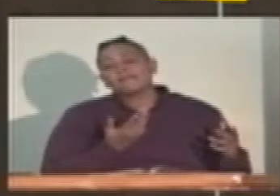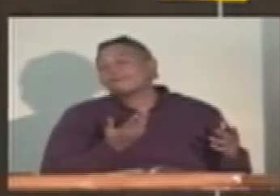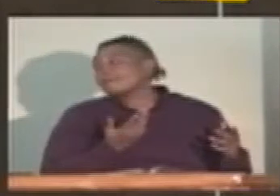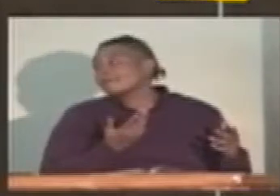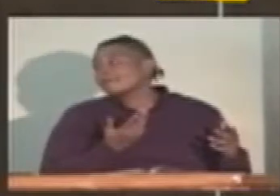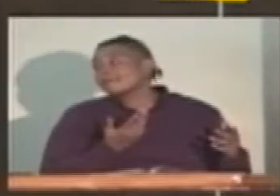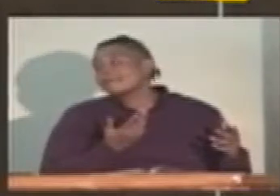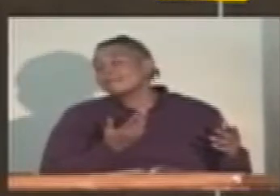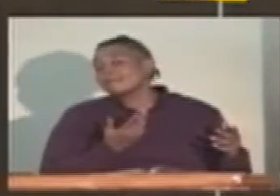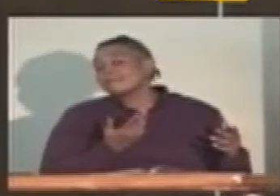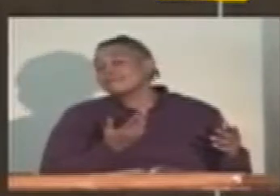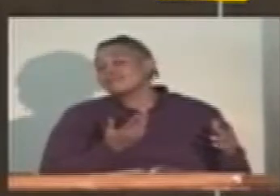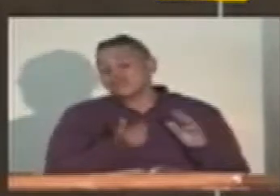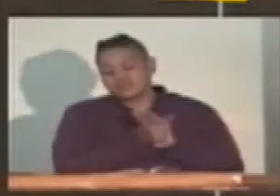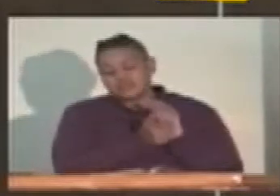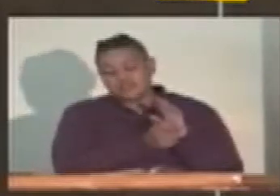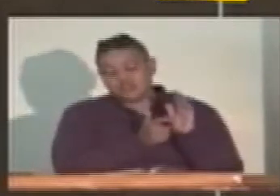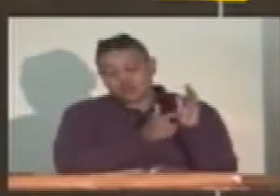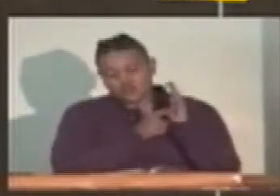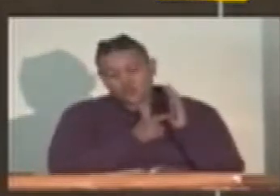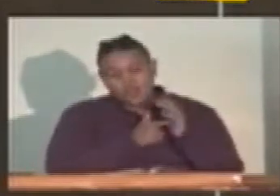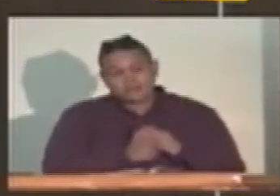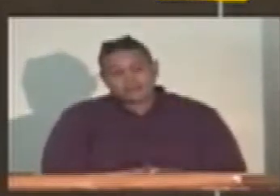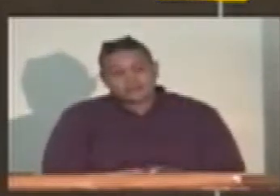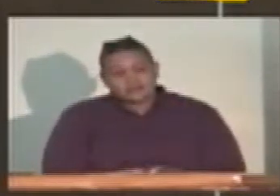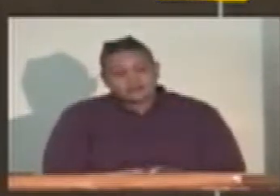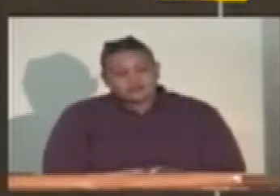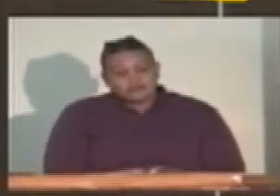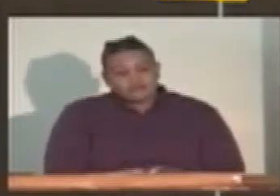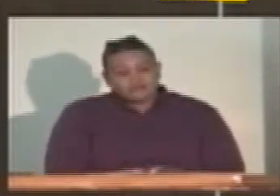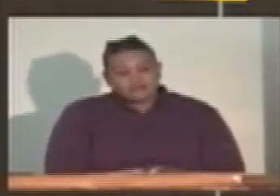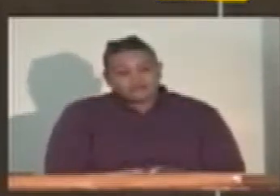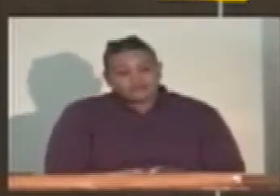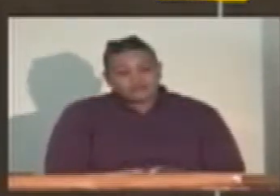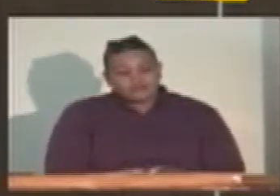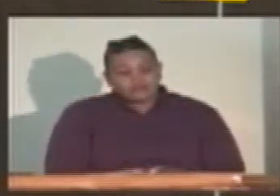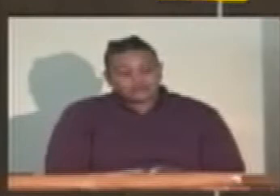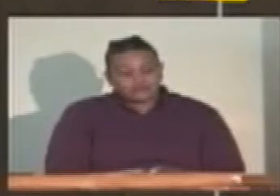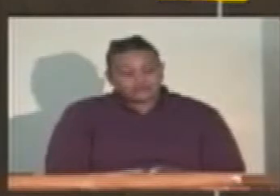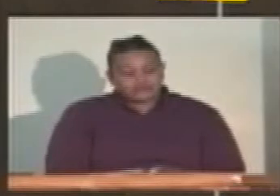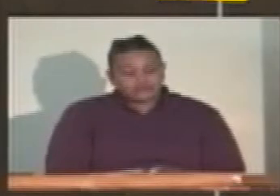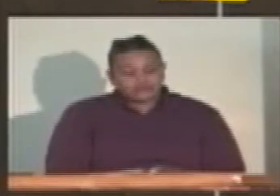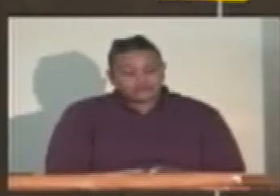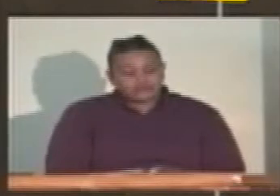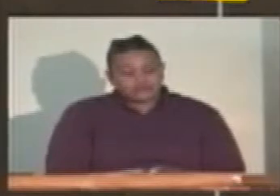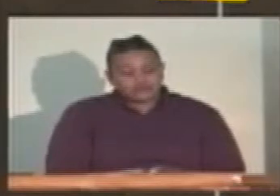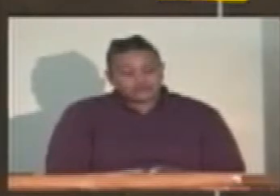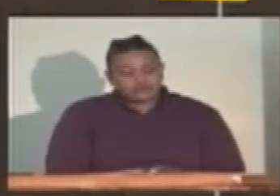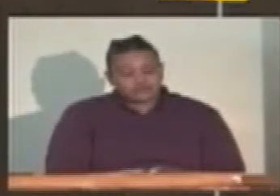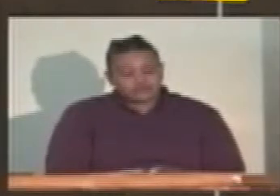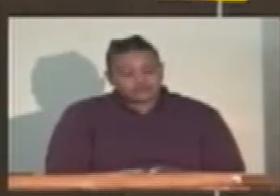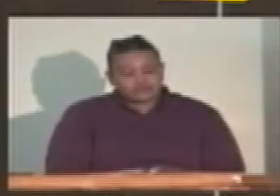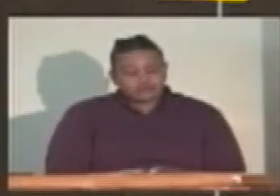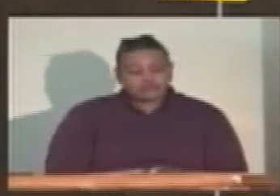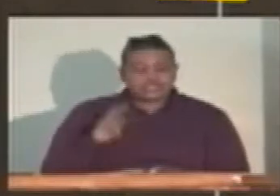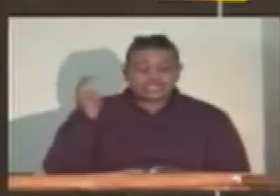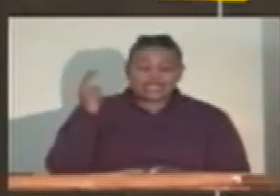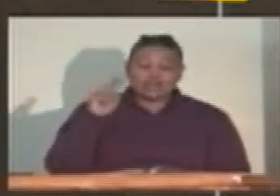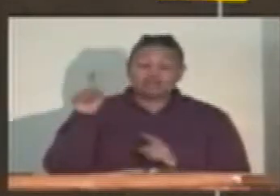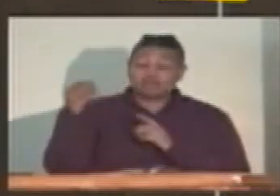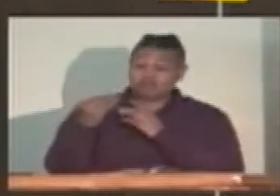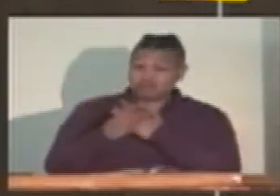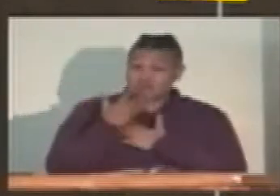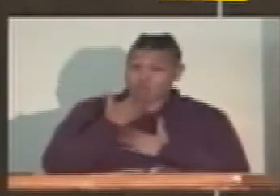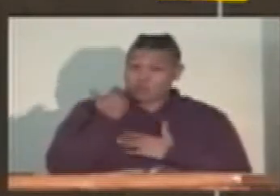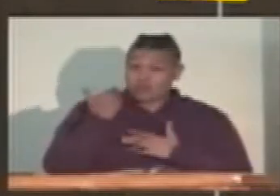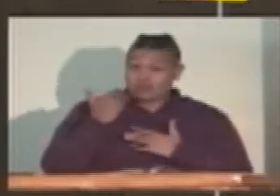it is a legal requirement. Thank you, former minister. Secondly, he should advise whether the